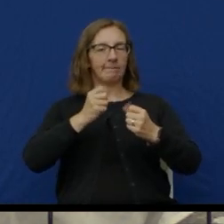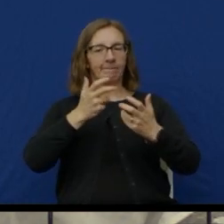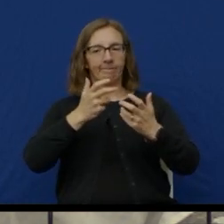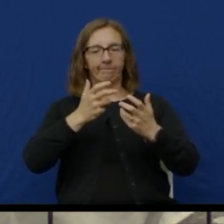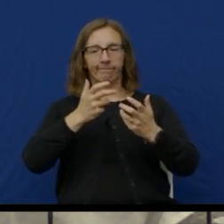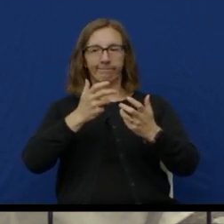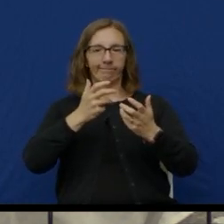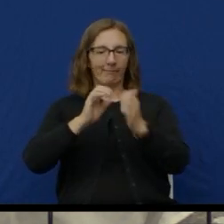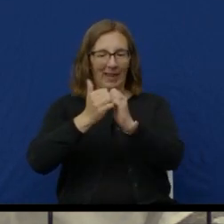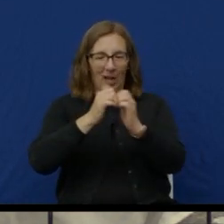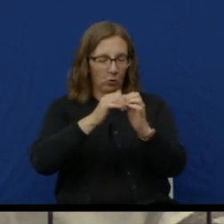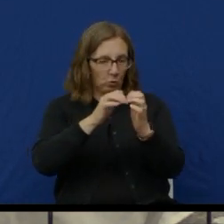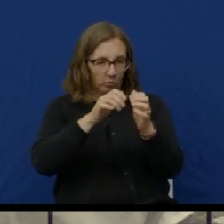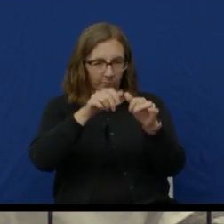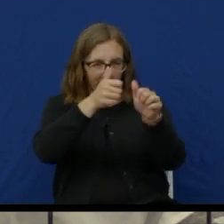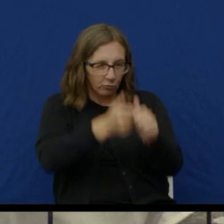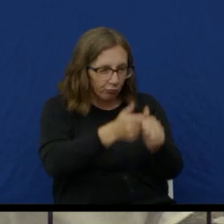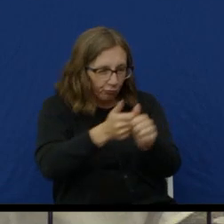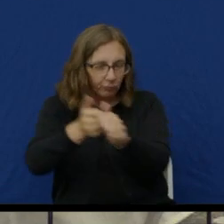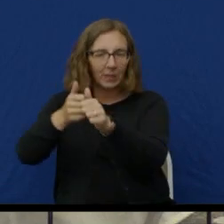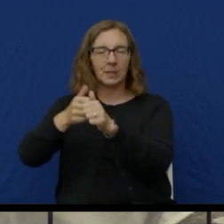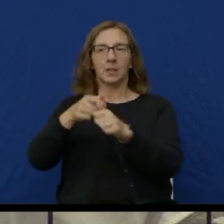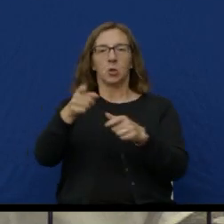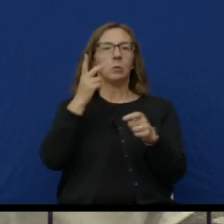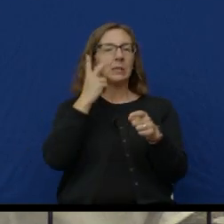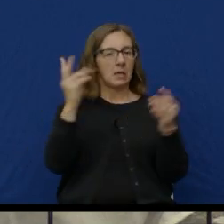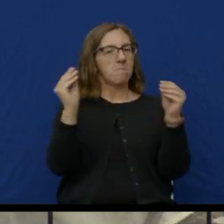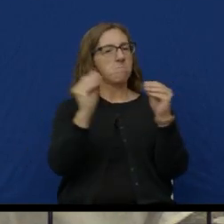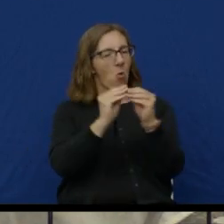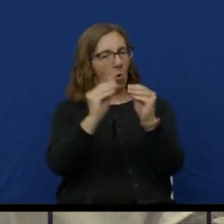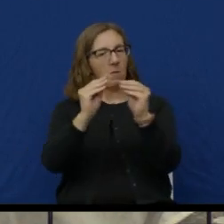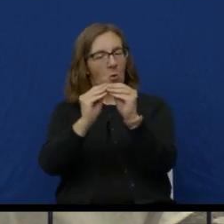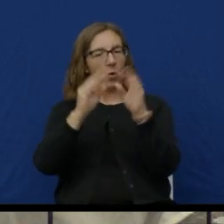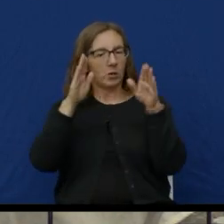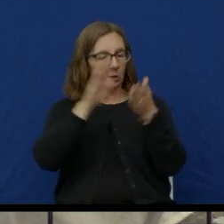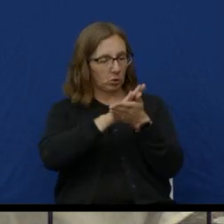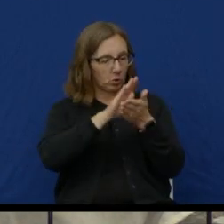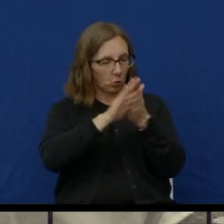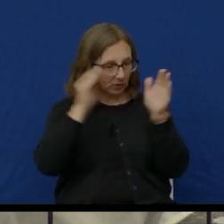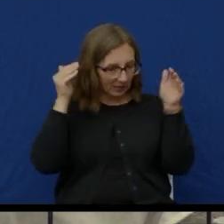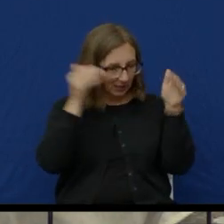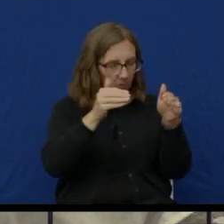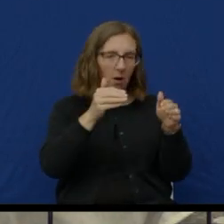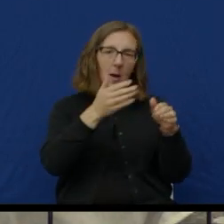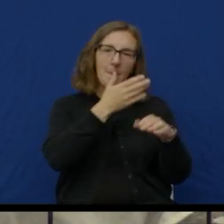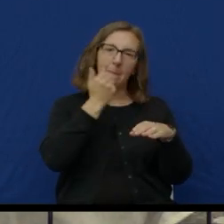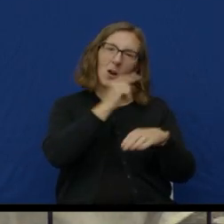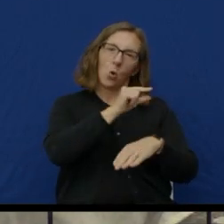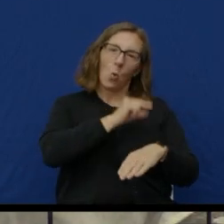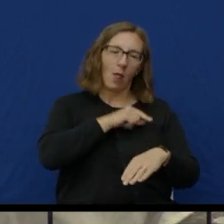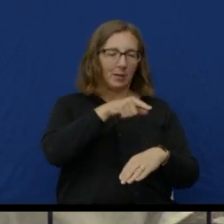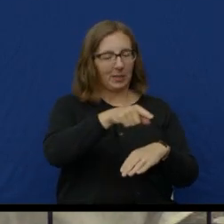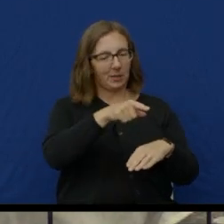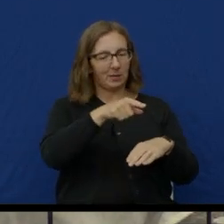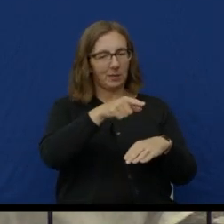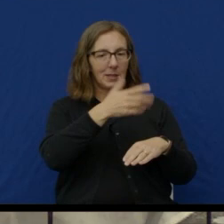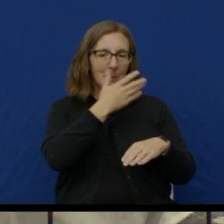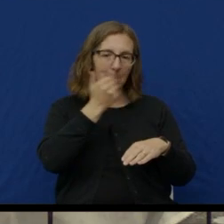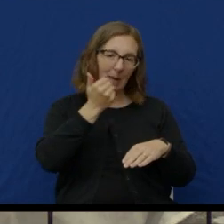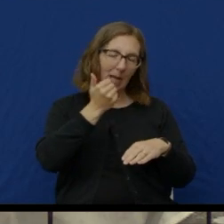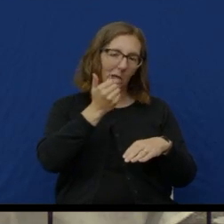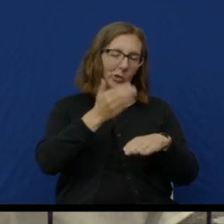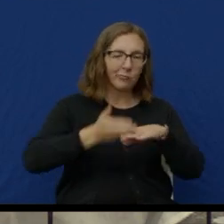see throughout the state, you see more and more school districts who are focusing and targeting high-quality virtual, online, and remote